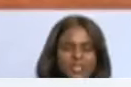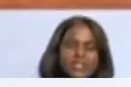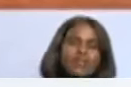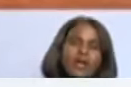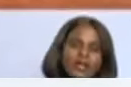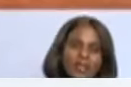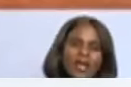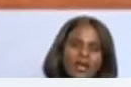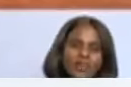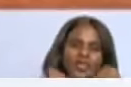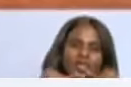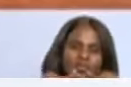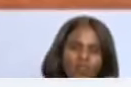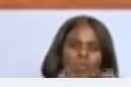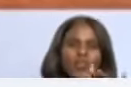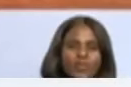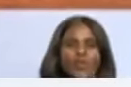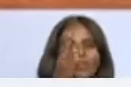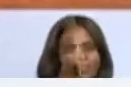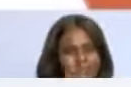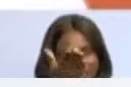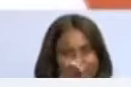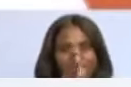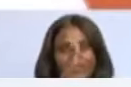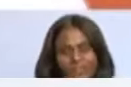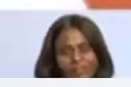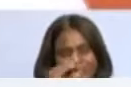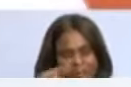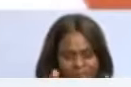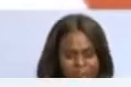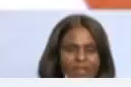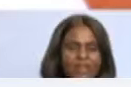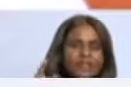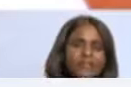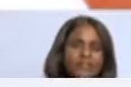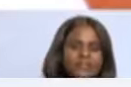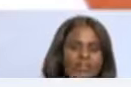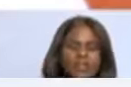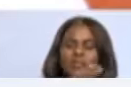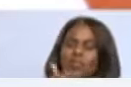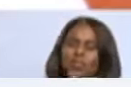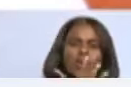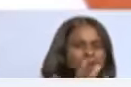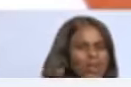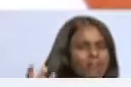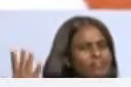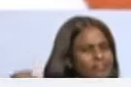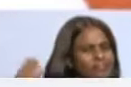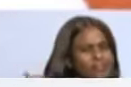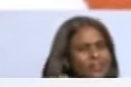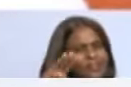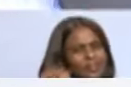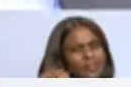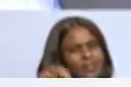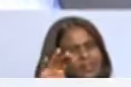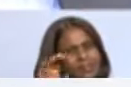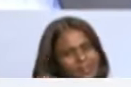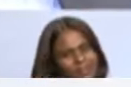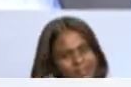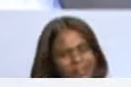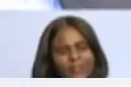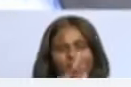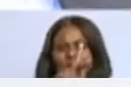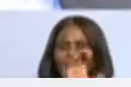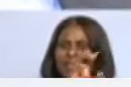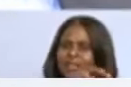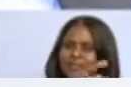inform, to report to you, the Speaker and the House, that most outstanding issues at Mopani Mine, at Konkola Copper